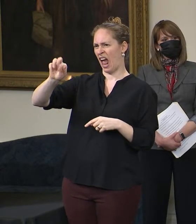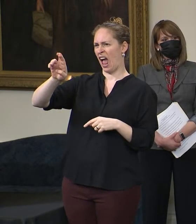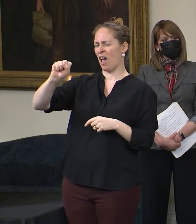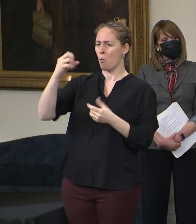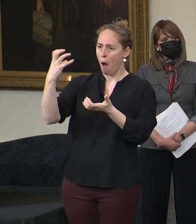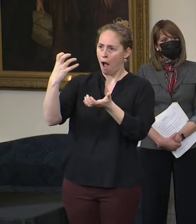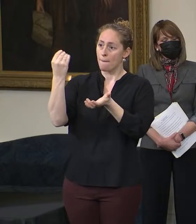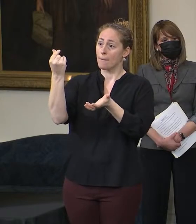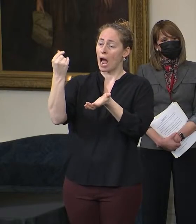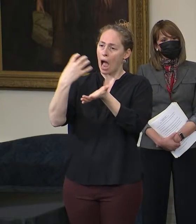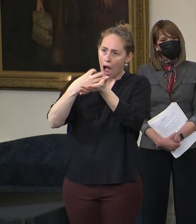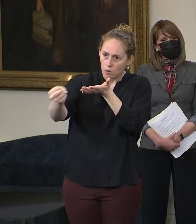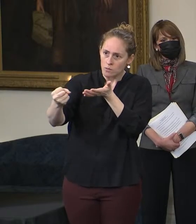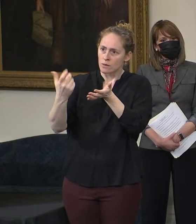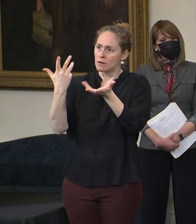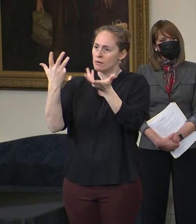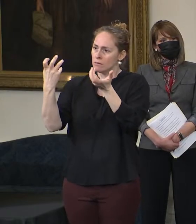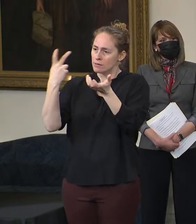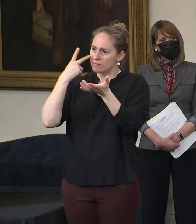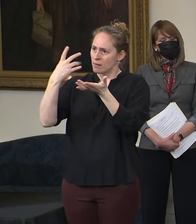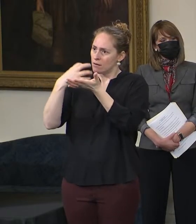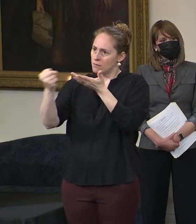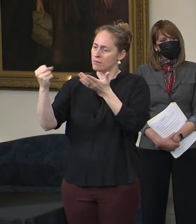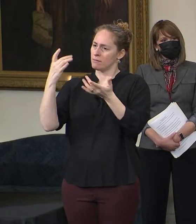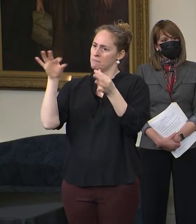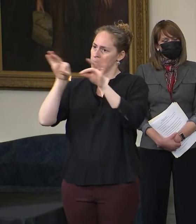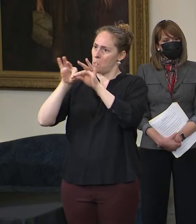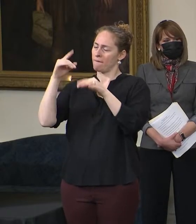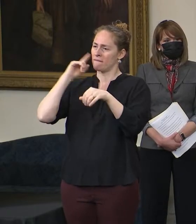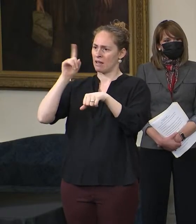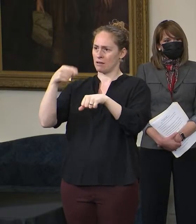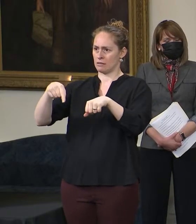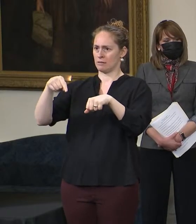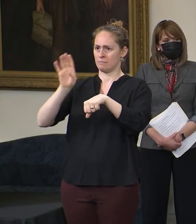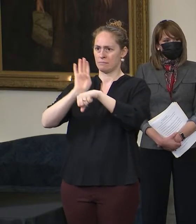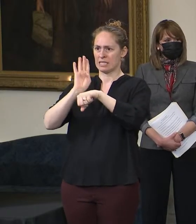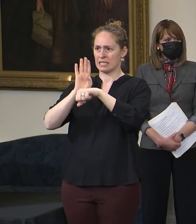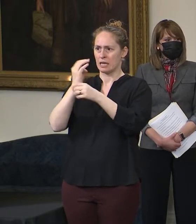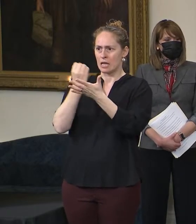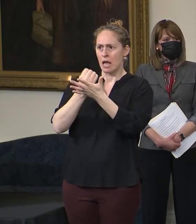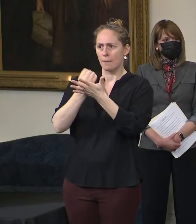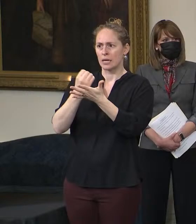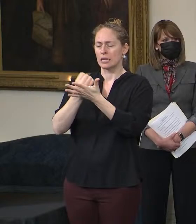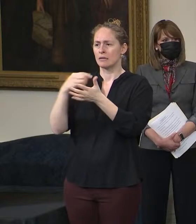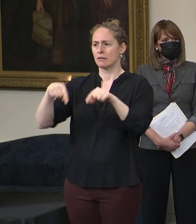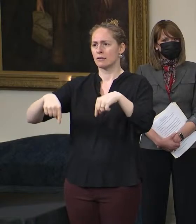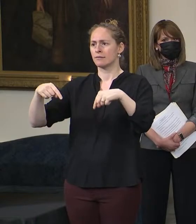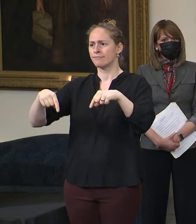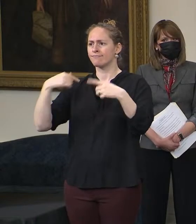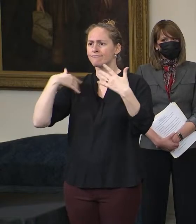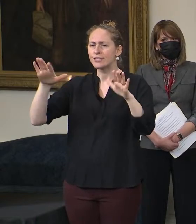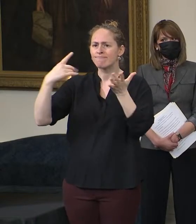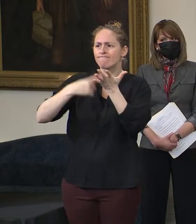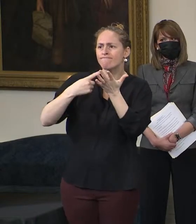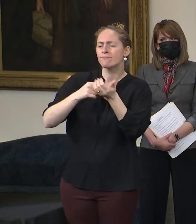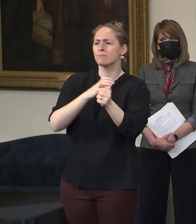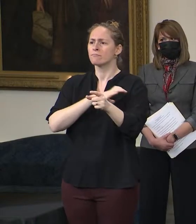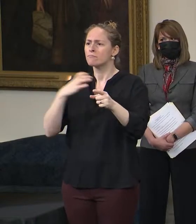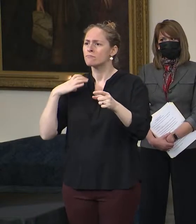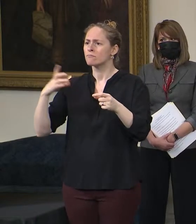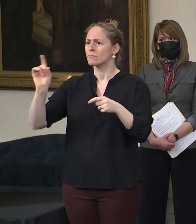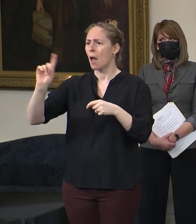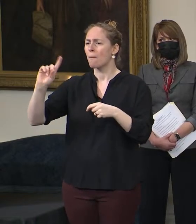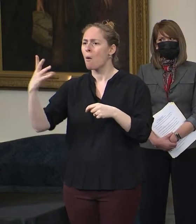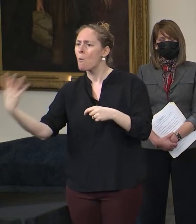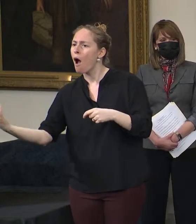in Congress, it was like, the Republicans are pushing for this, and this is a line in the sand, the Democrats are saying this, and I pleaded with all of them